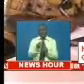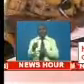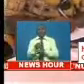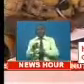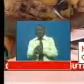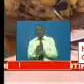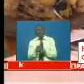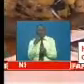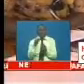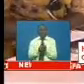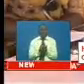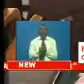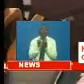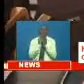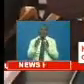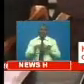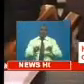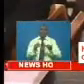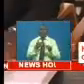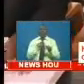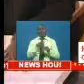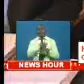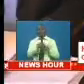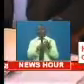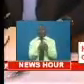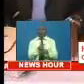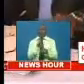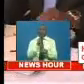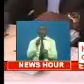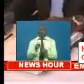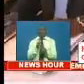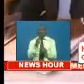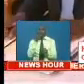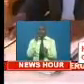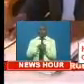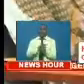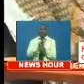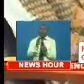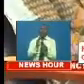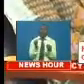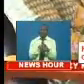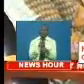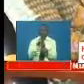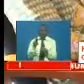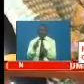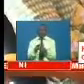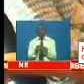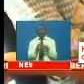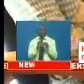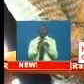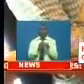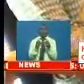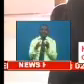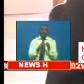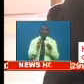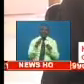institutions to ensure that there is peace at all times in the region. He assured the secretariat of the Volta Regional Coordinating